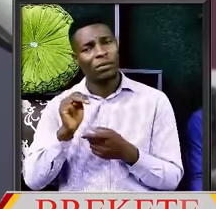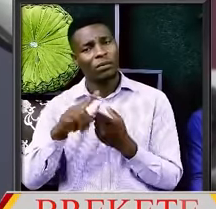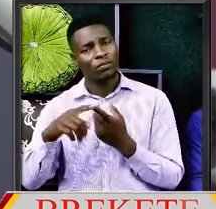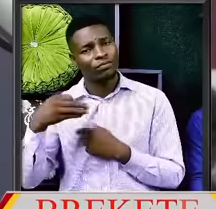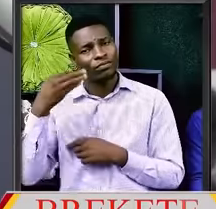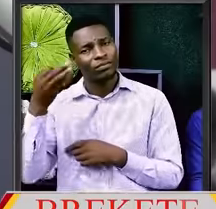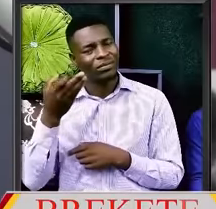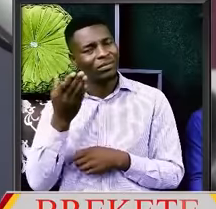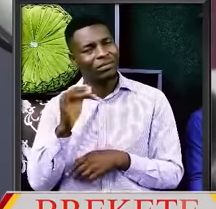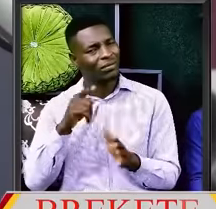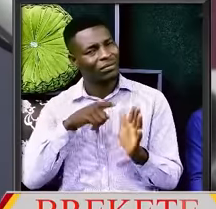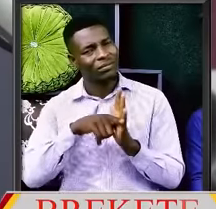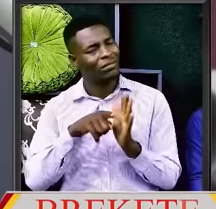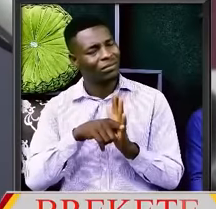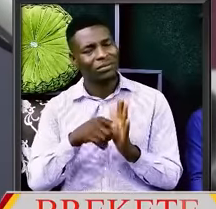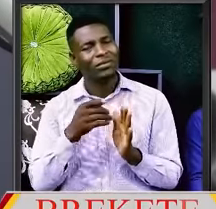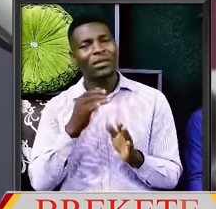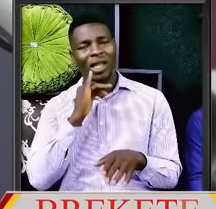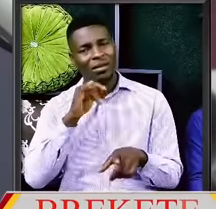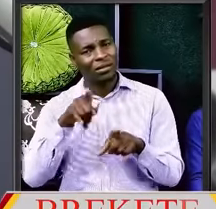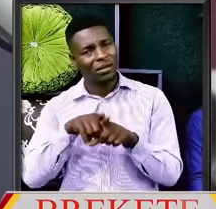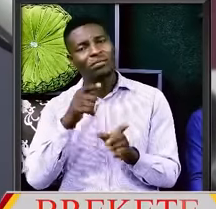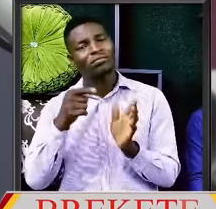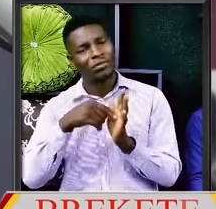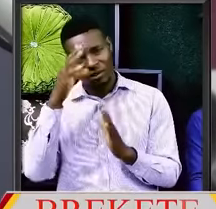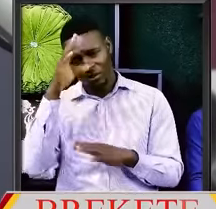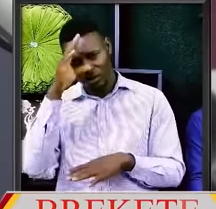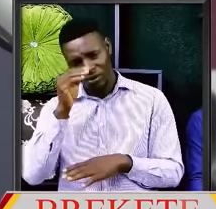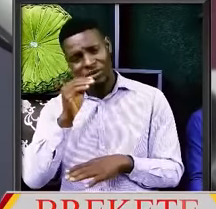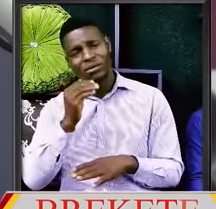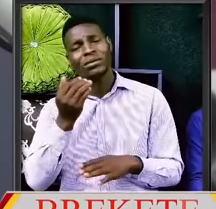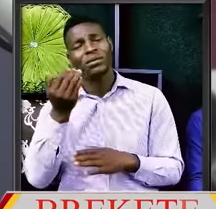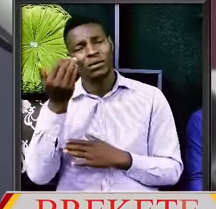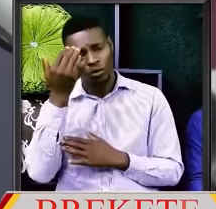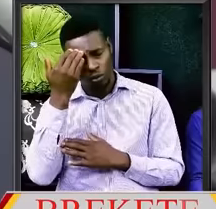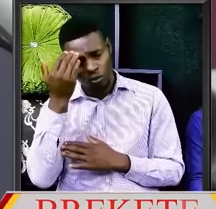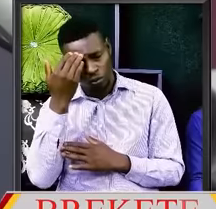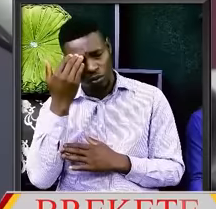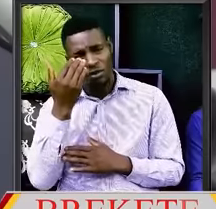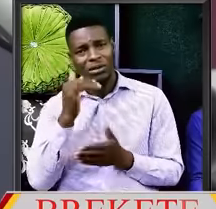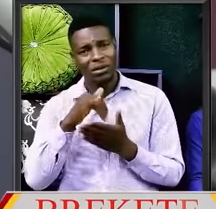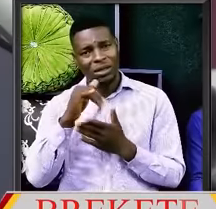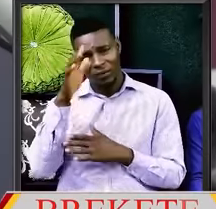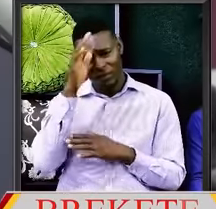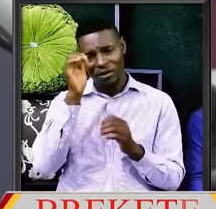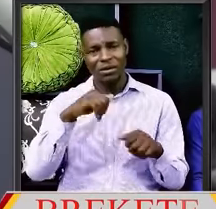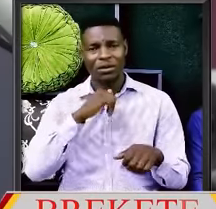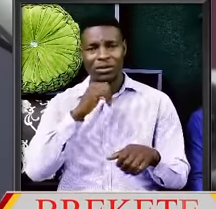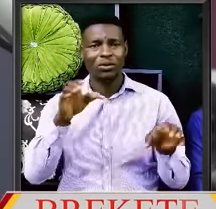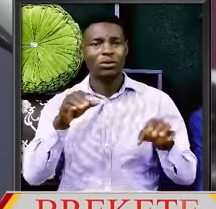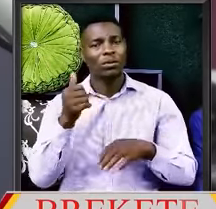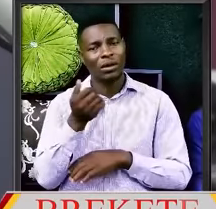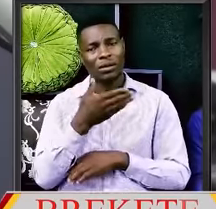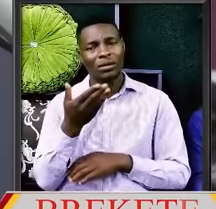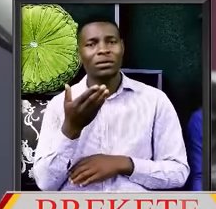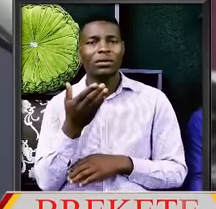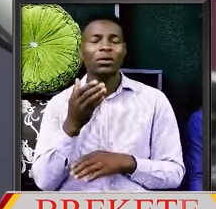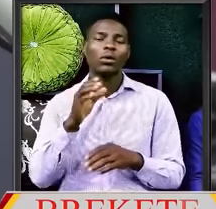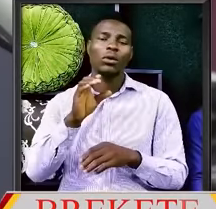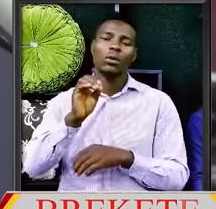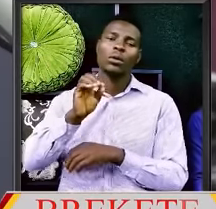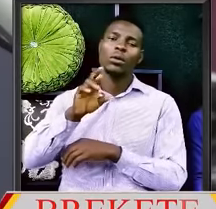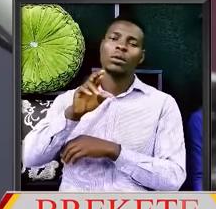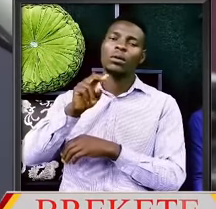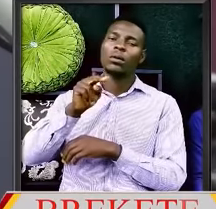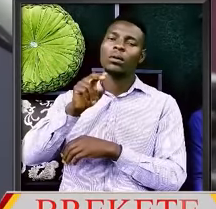kill this boy. Now I said this boy they know say his father not go fit do anything. Ordinary Kabita. Ordinary Kabita, what did he